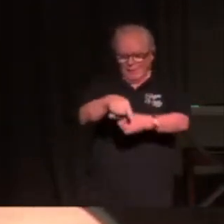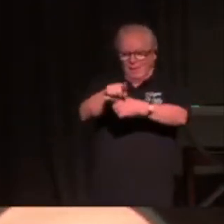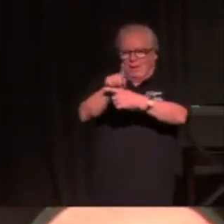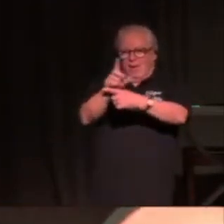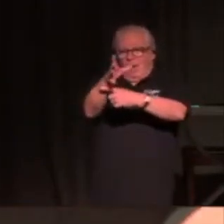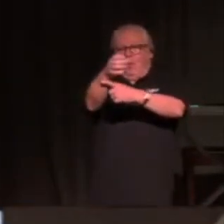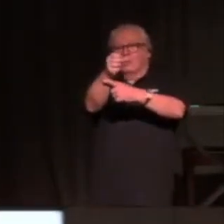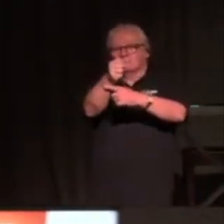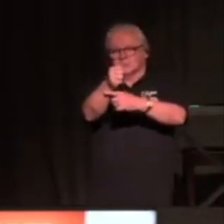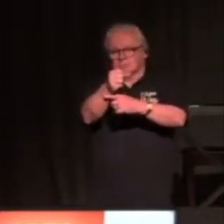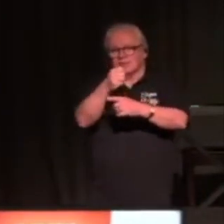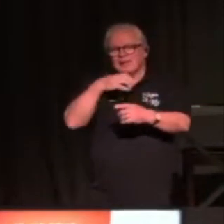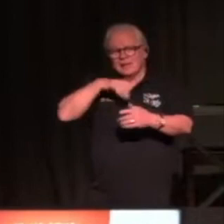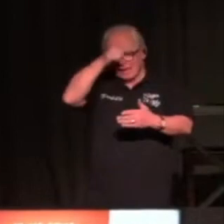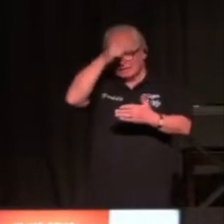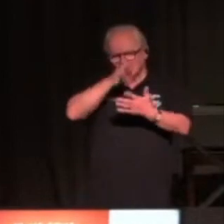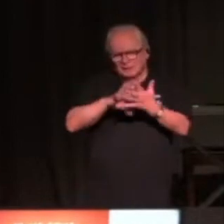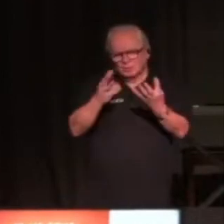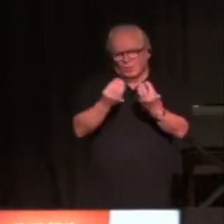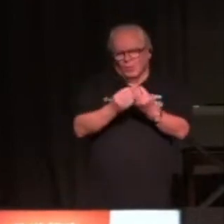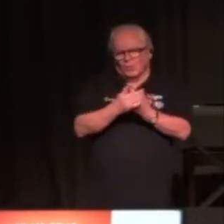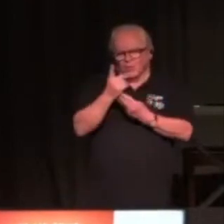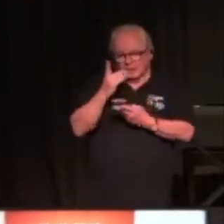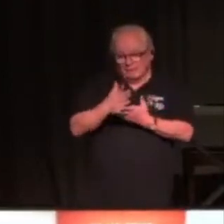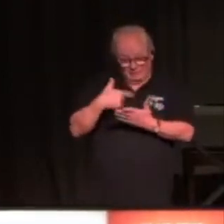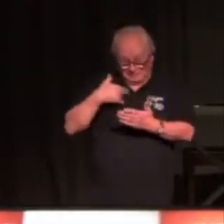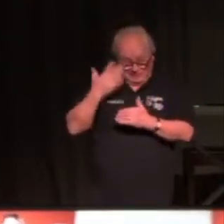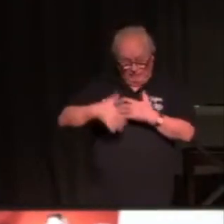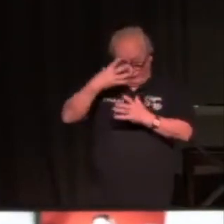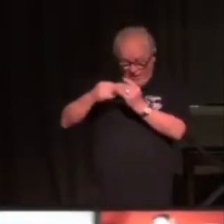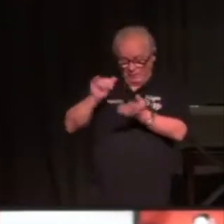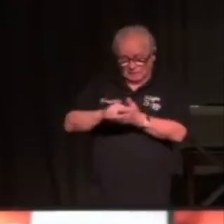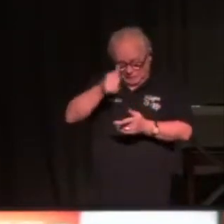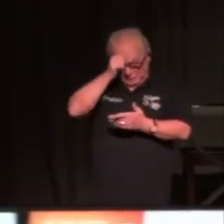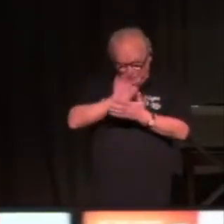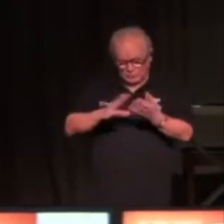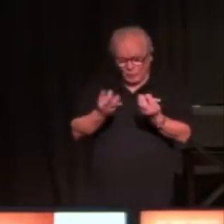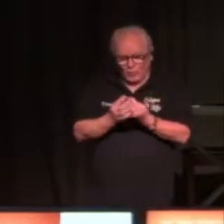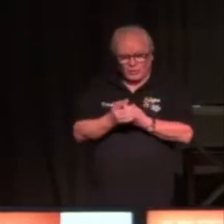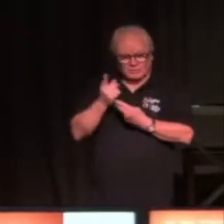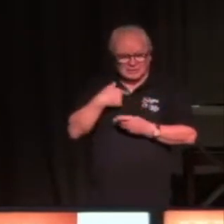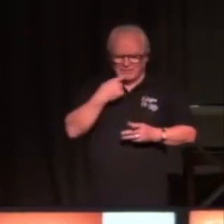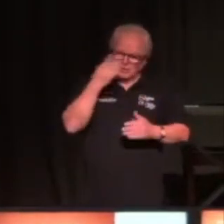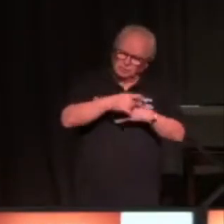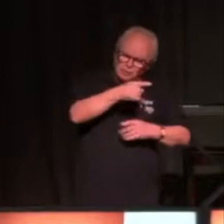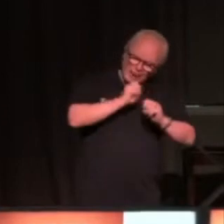Man, you need these experiences with God. You'll never forget those. I'll never forget you left me.